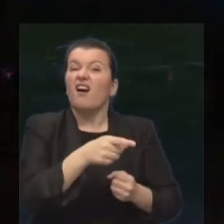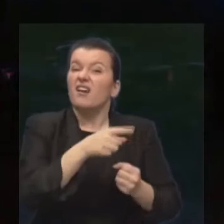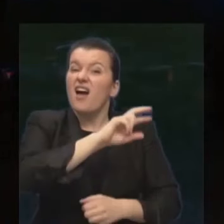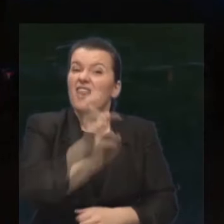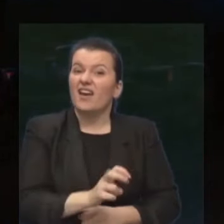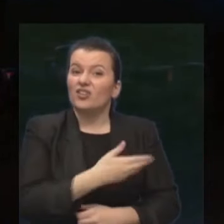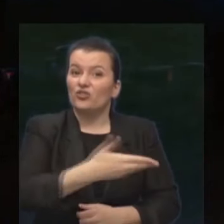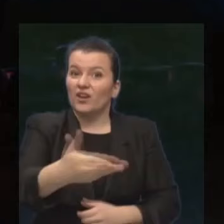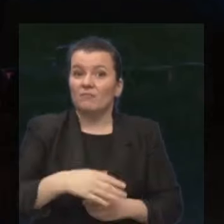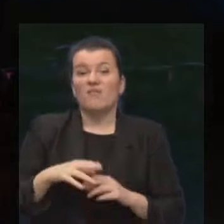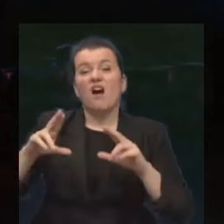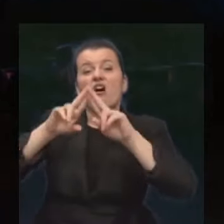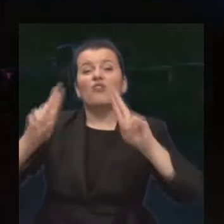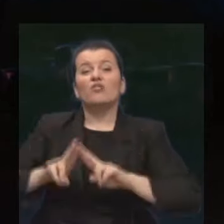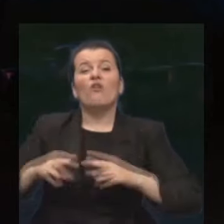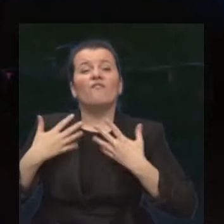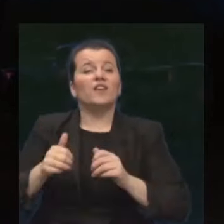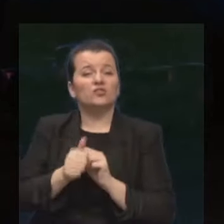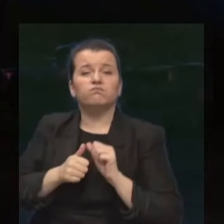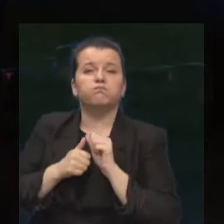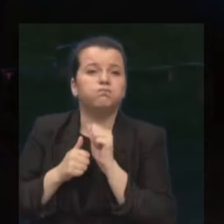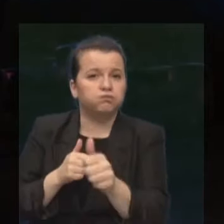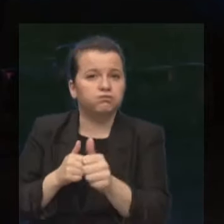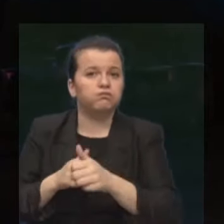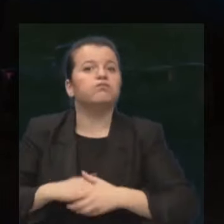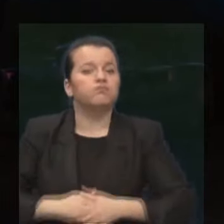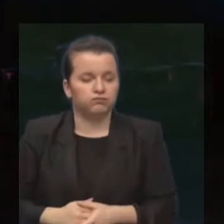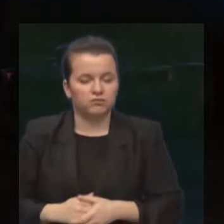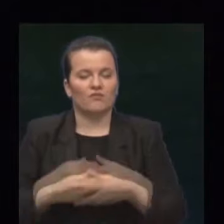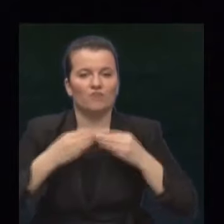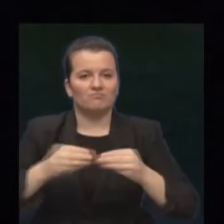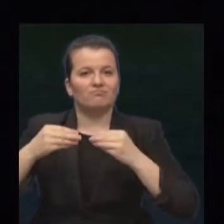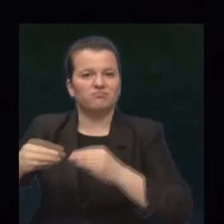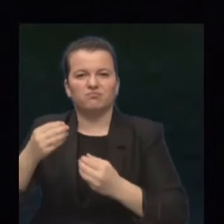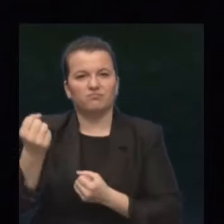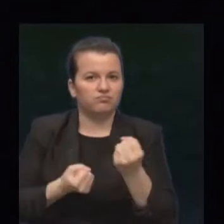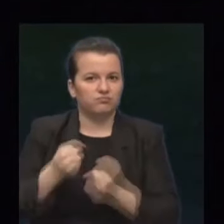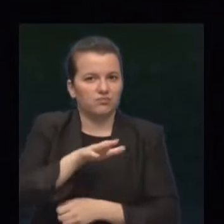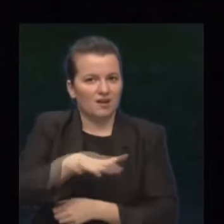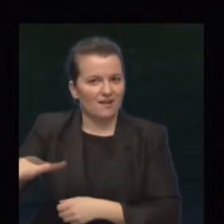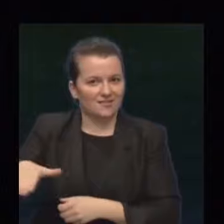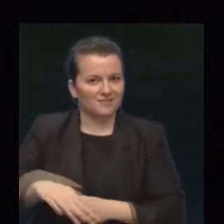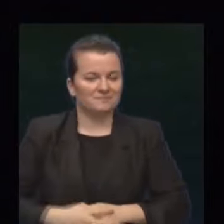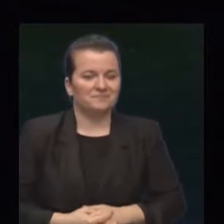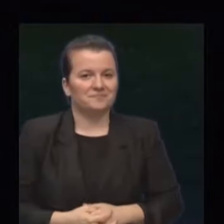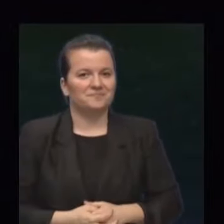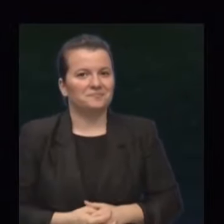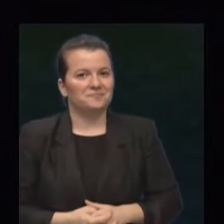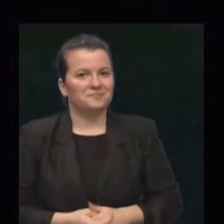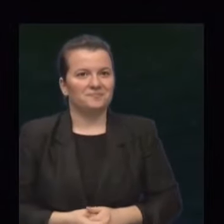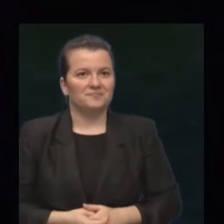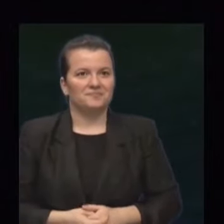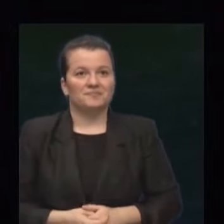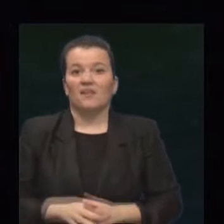cars ahead of Toyota, and indeed it is a leader on electric cars ahead of Peugeot